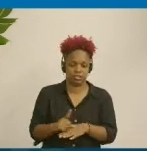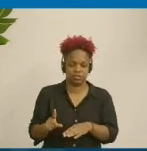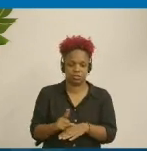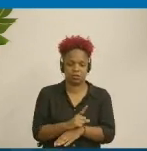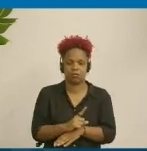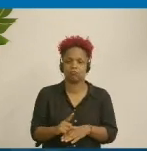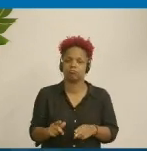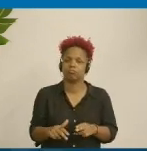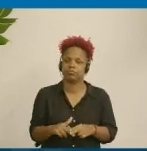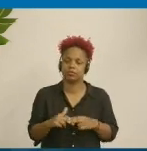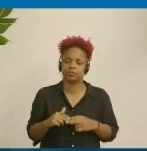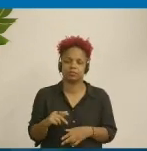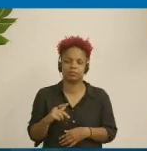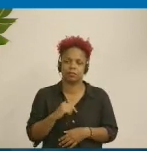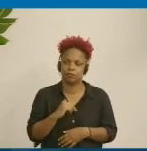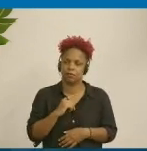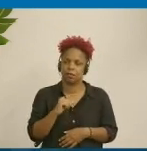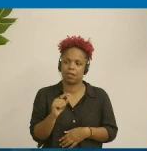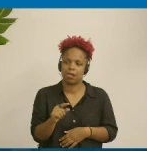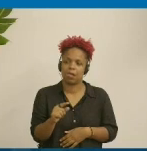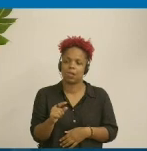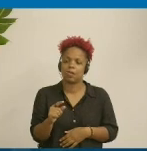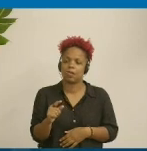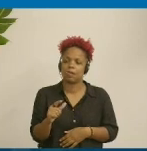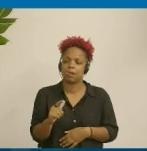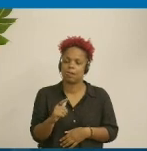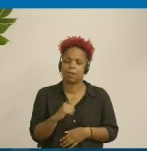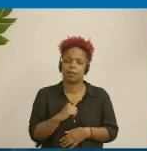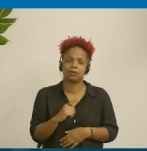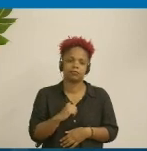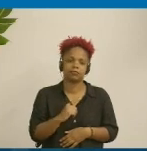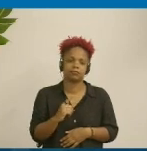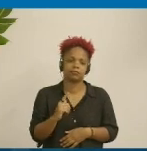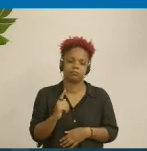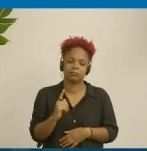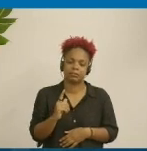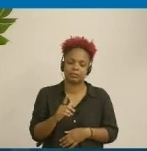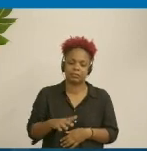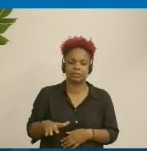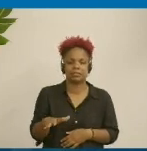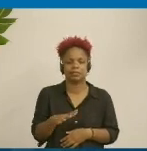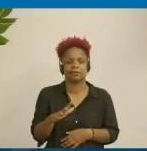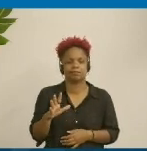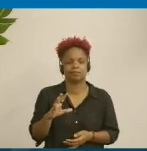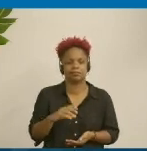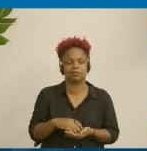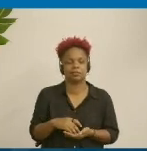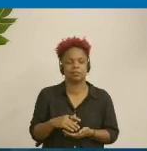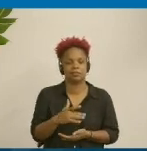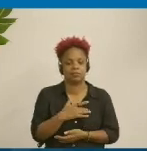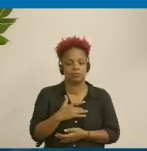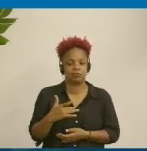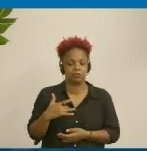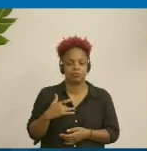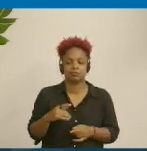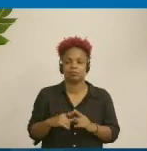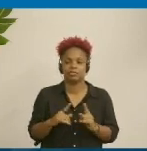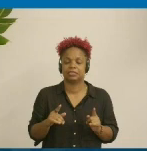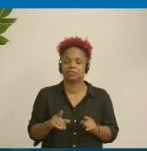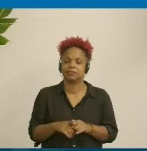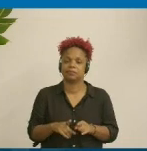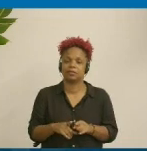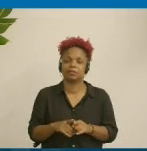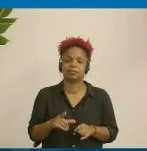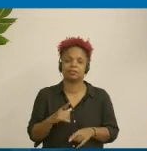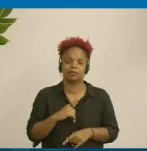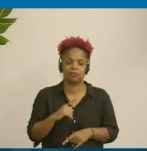by focusing on, of course, health with the Medibox, but also touch the interface between human health and certainly